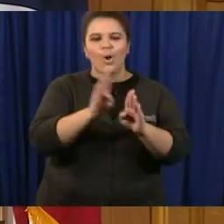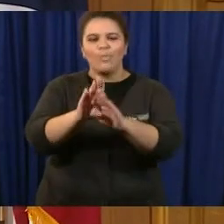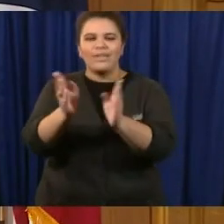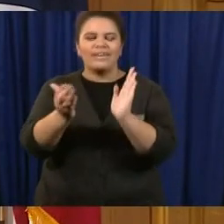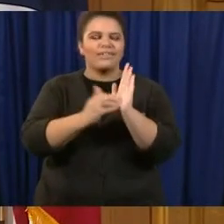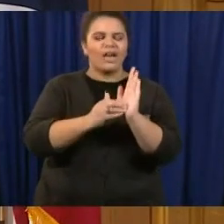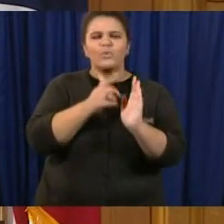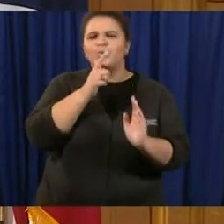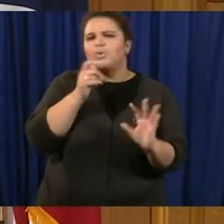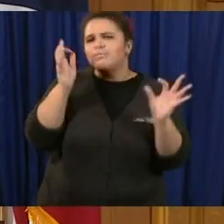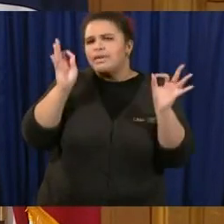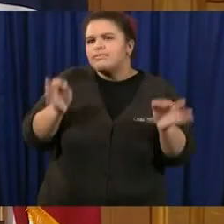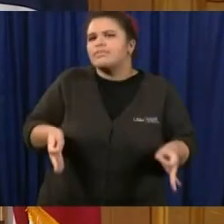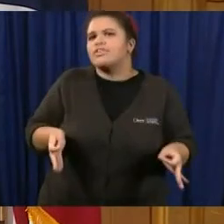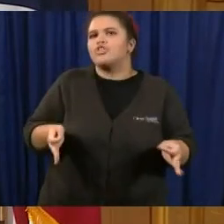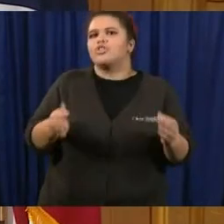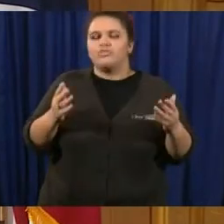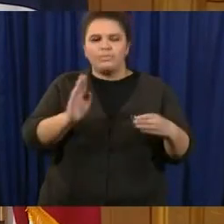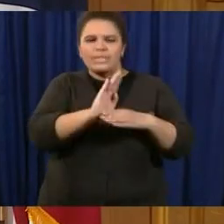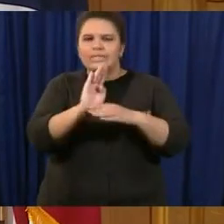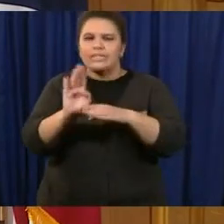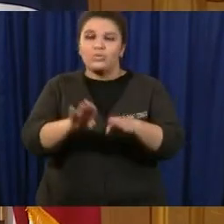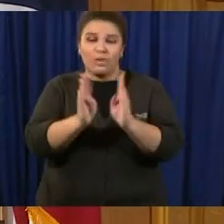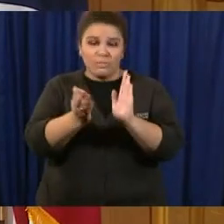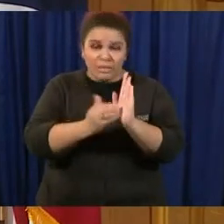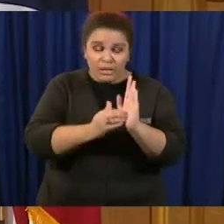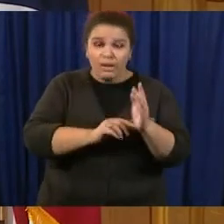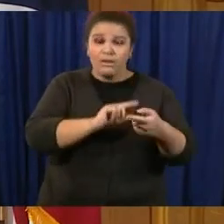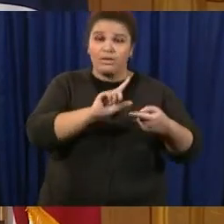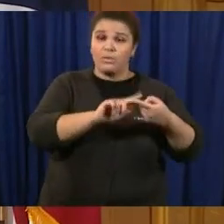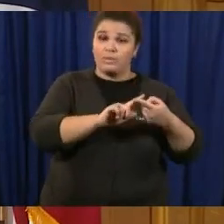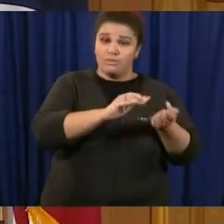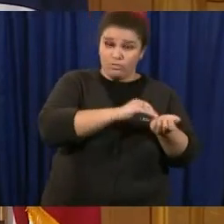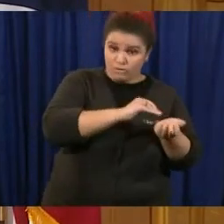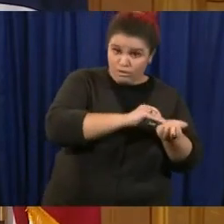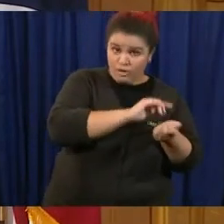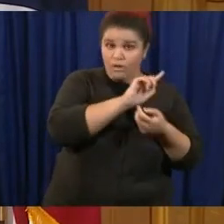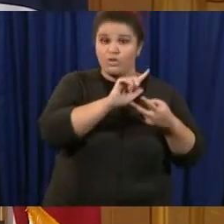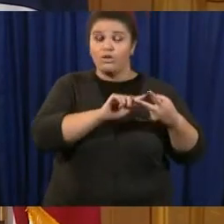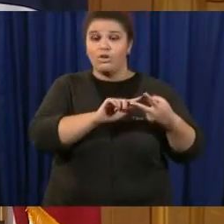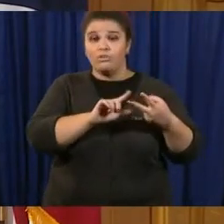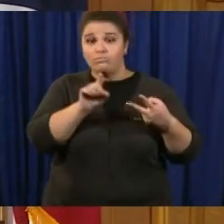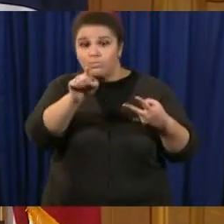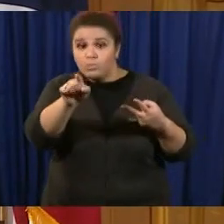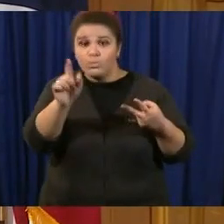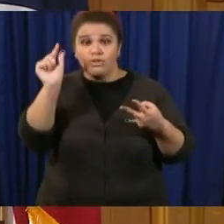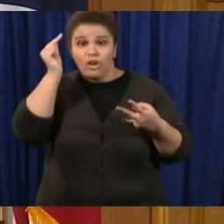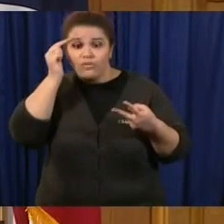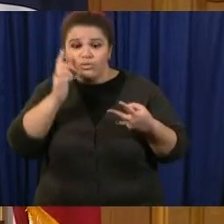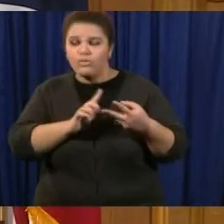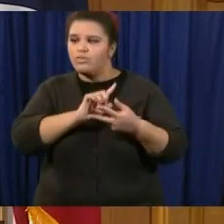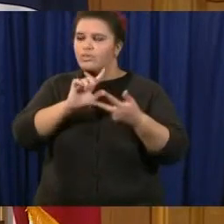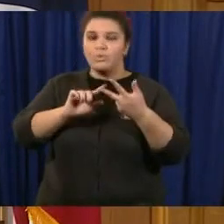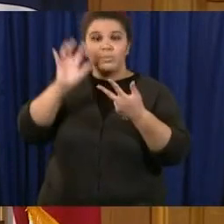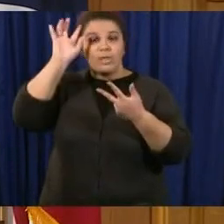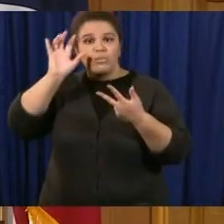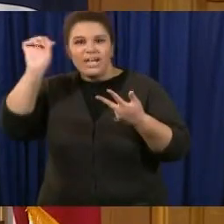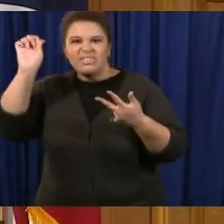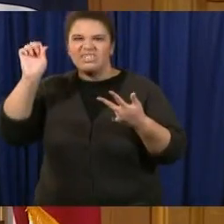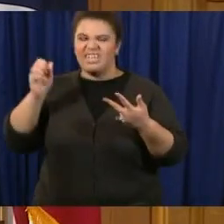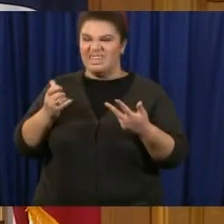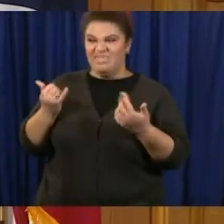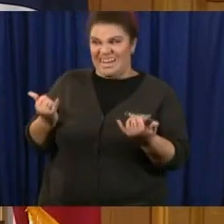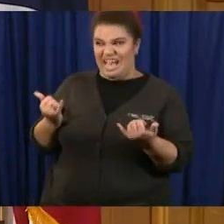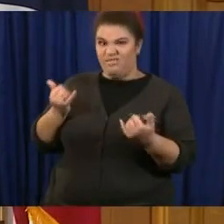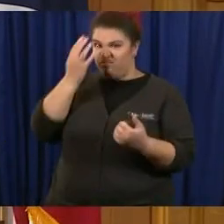else? How do you approach this, and how do you respond to those people that are banging on the windows here at the State House?